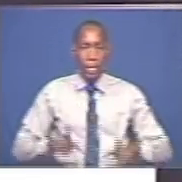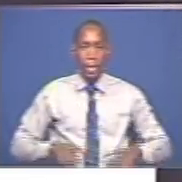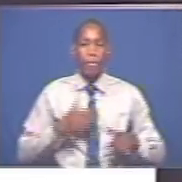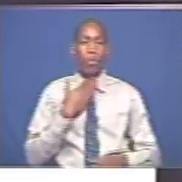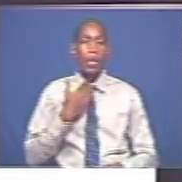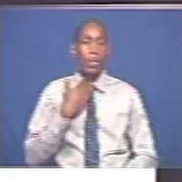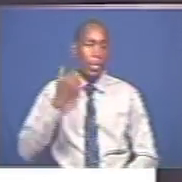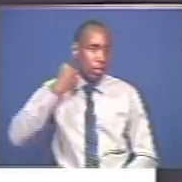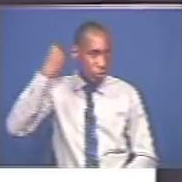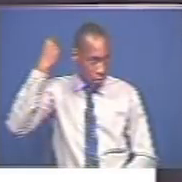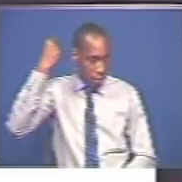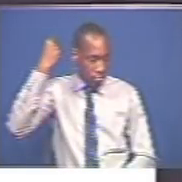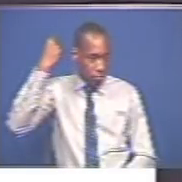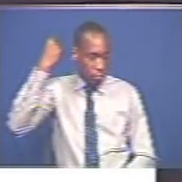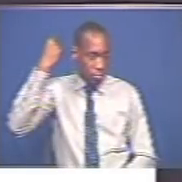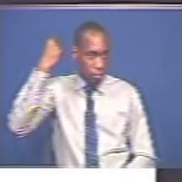himself.